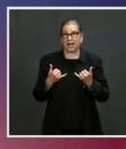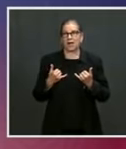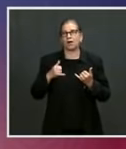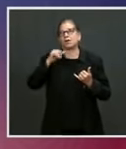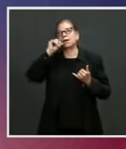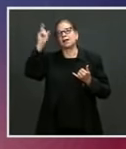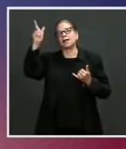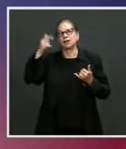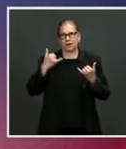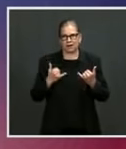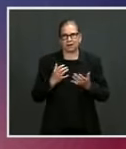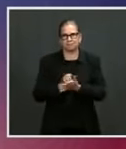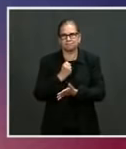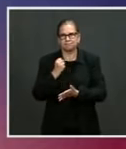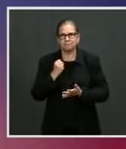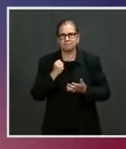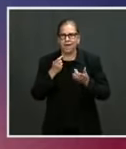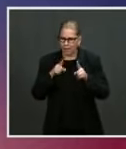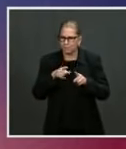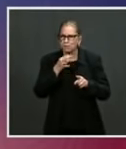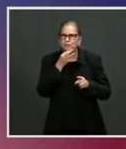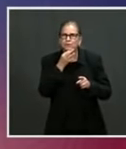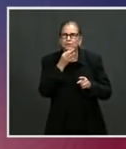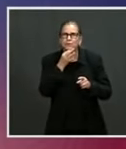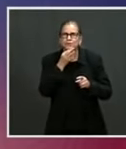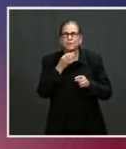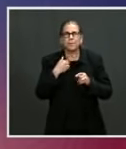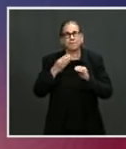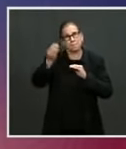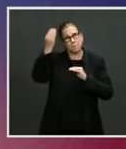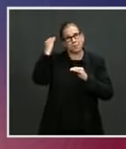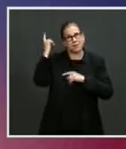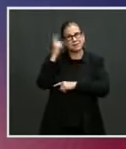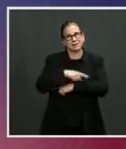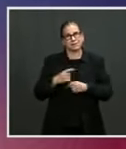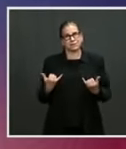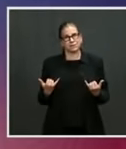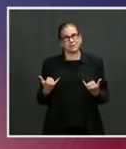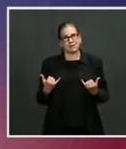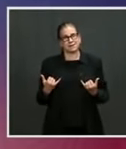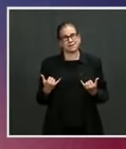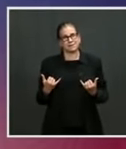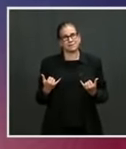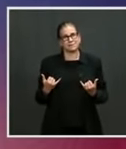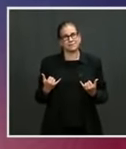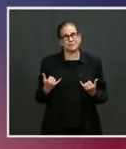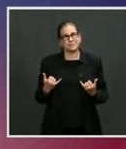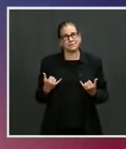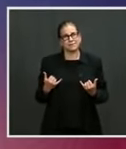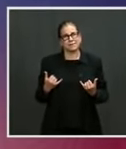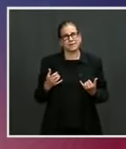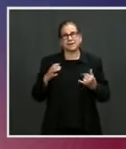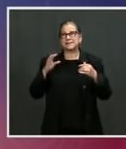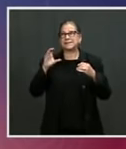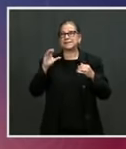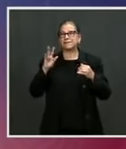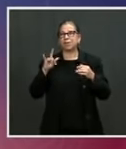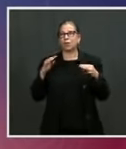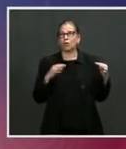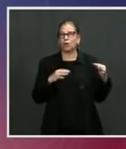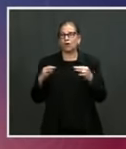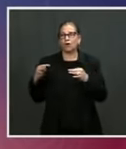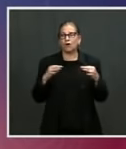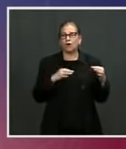We all know Memorial Day origins lie in the wake of the Civil War, a war for the freedom of